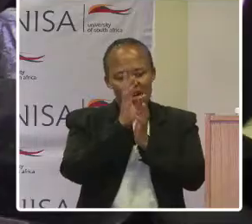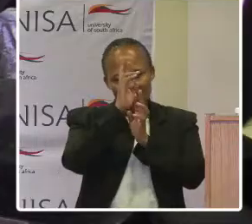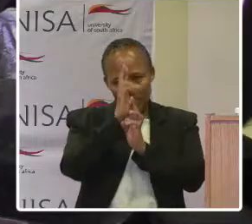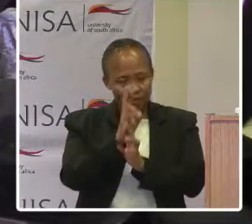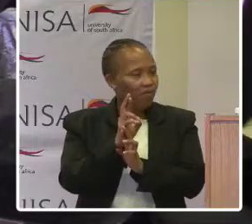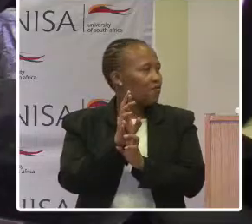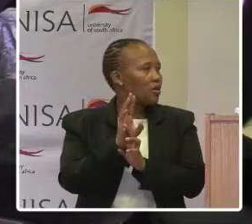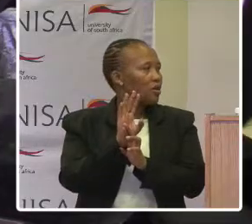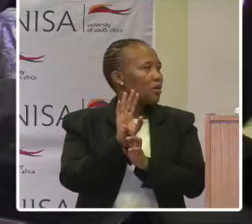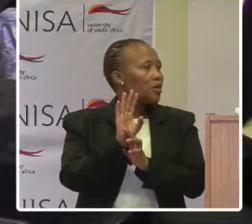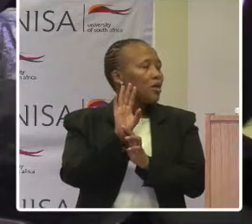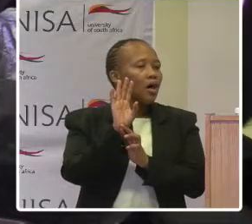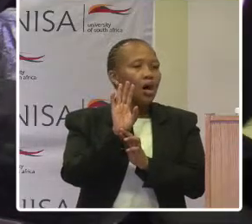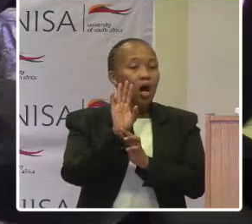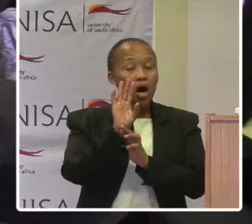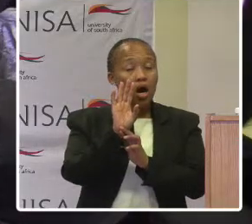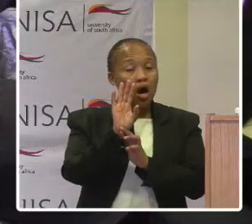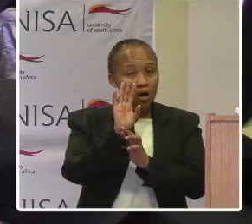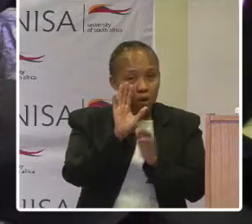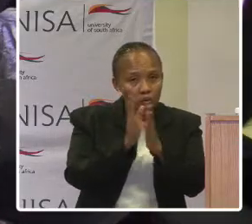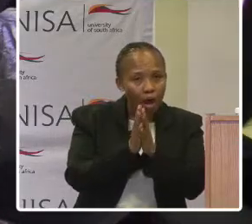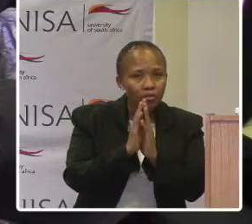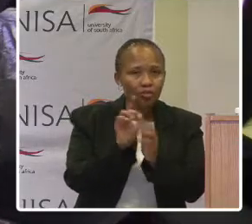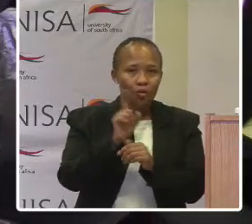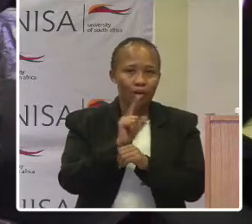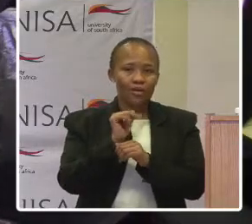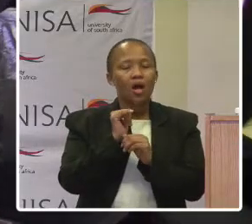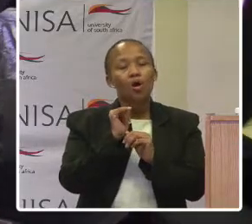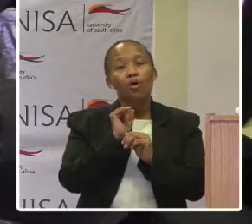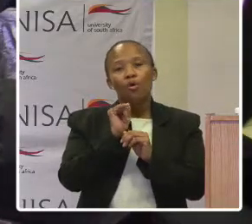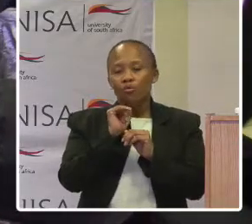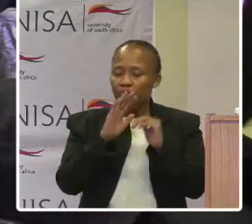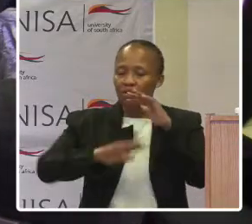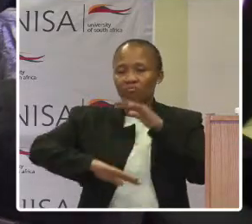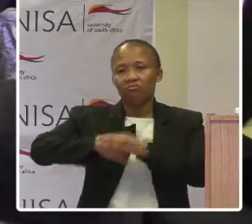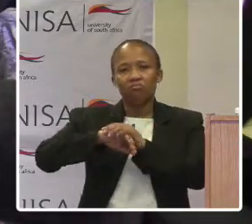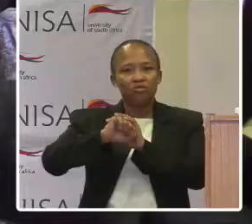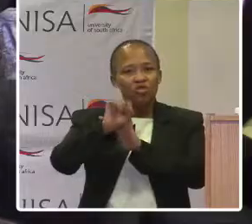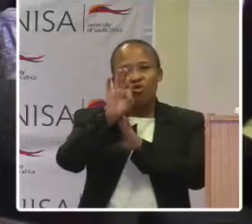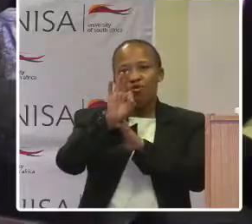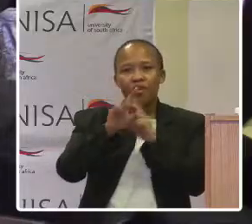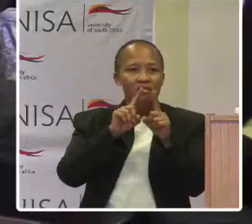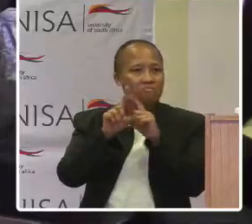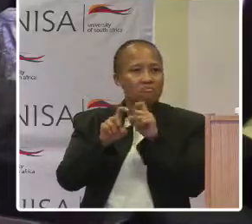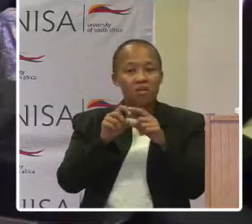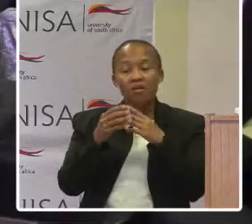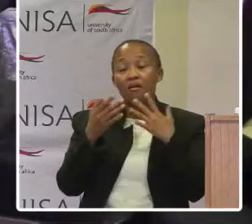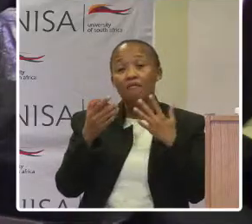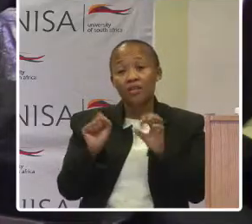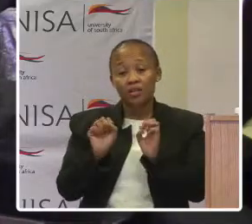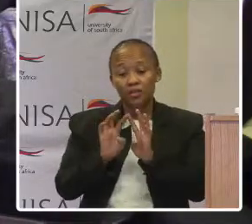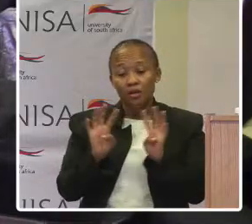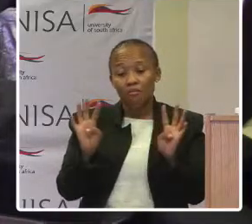go online and type your answers, and my fellow panelists will respond from